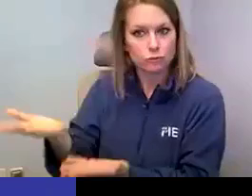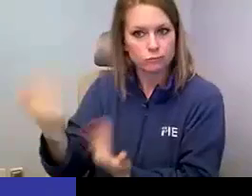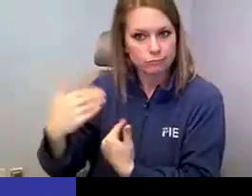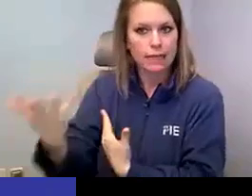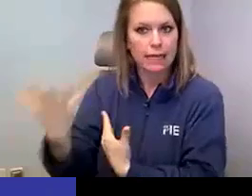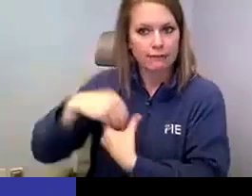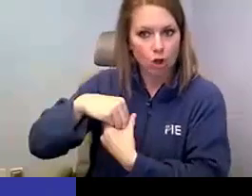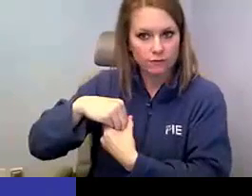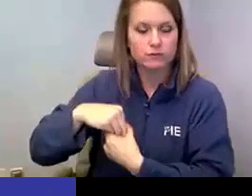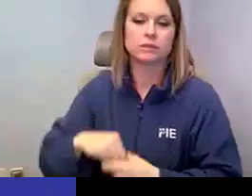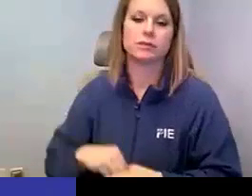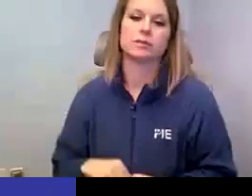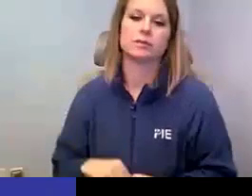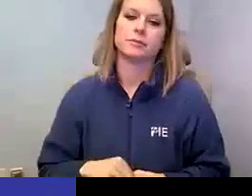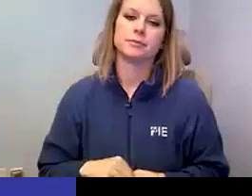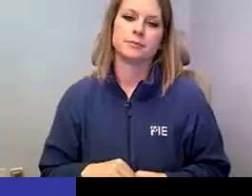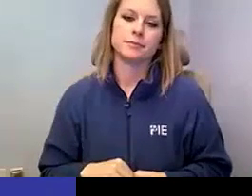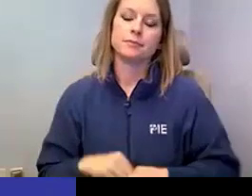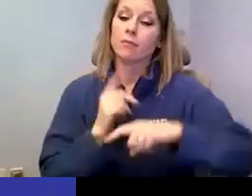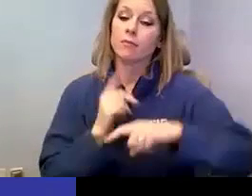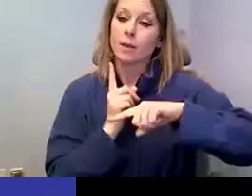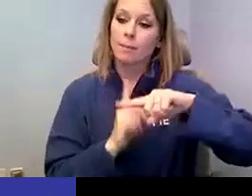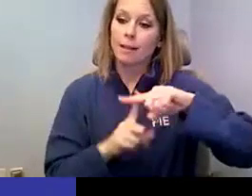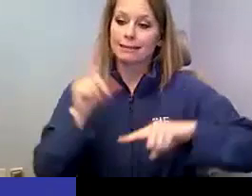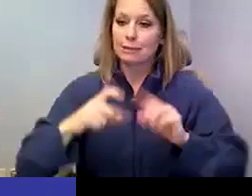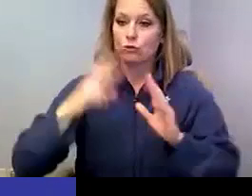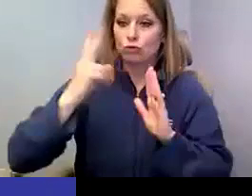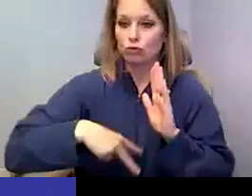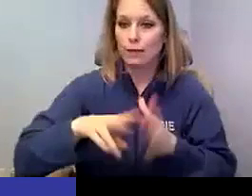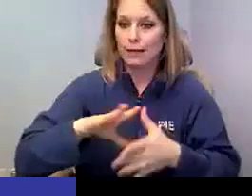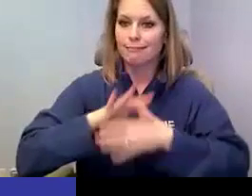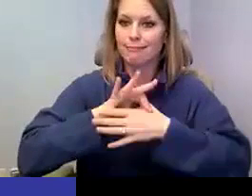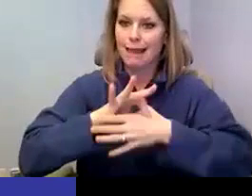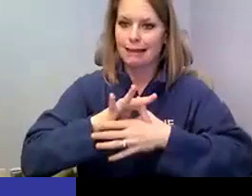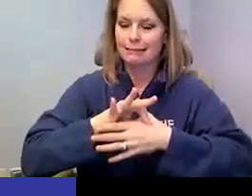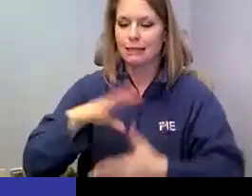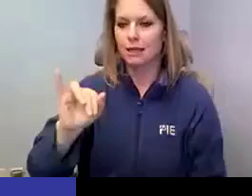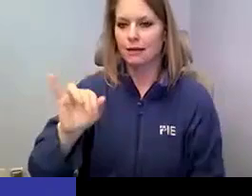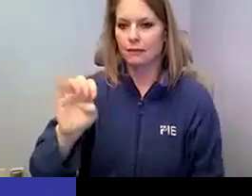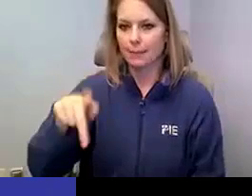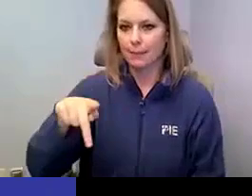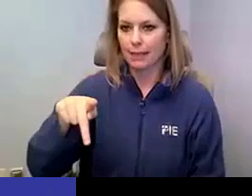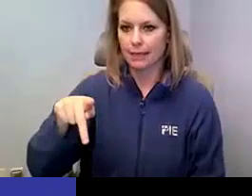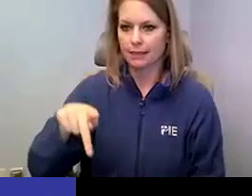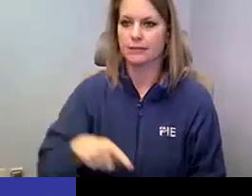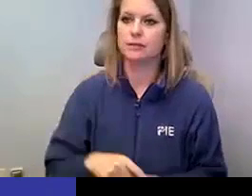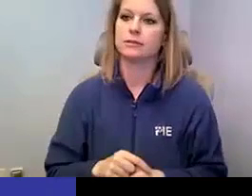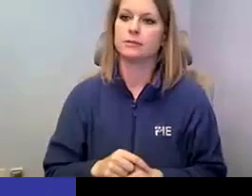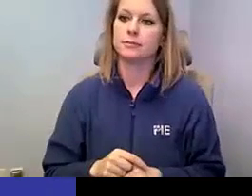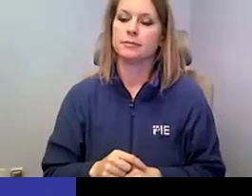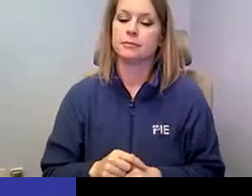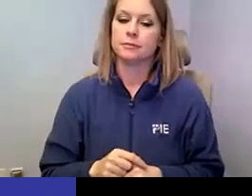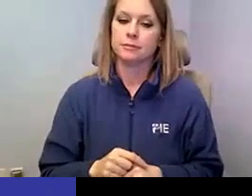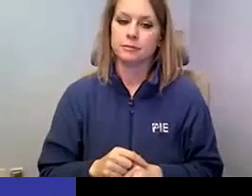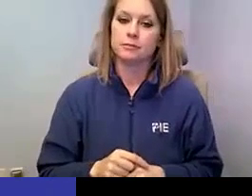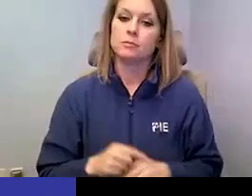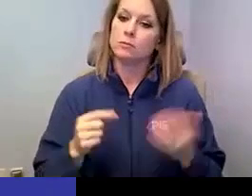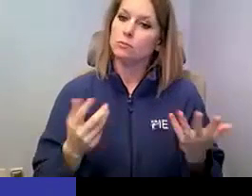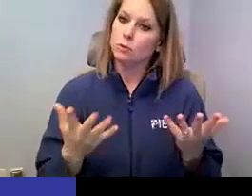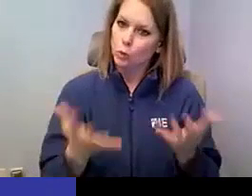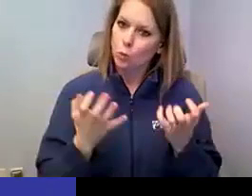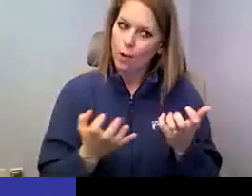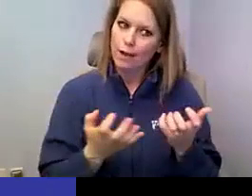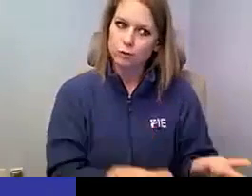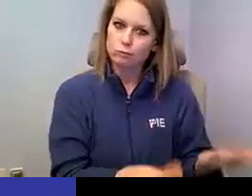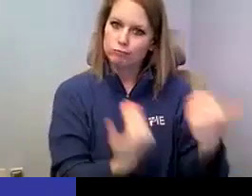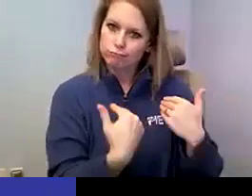the content of the child's IEP, including information related to enabling the child to be involved in